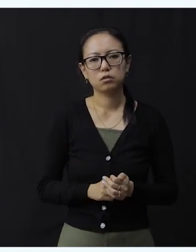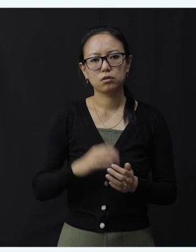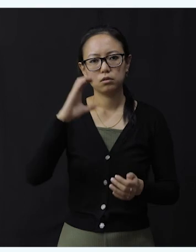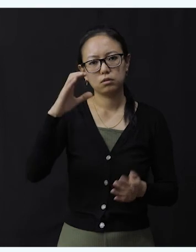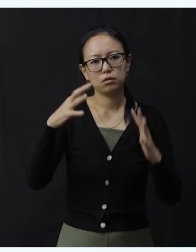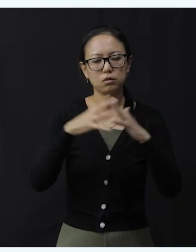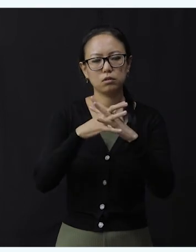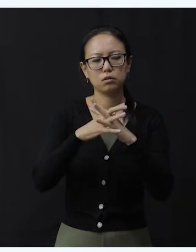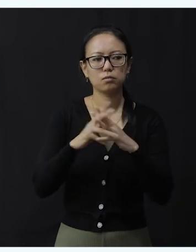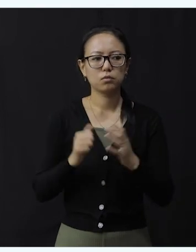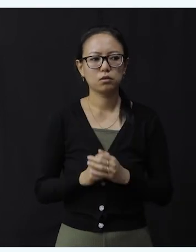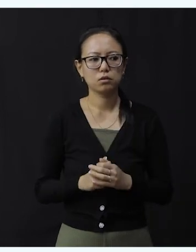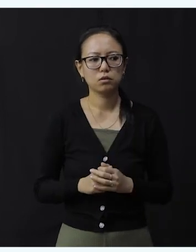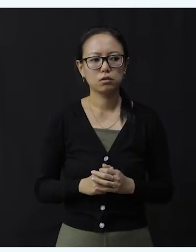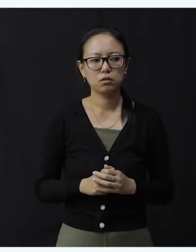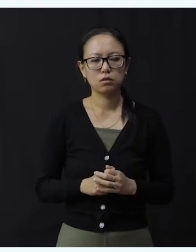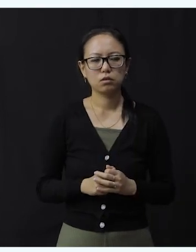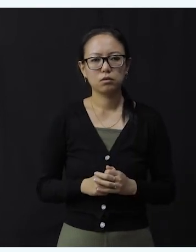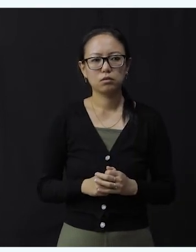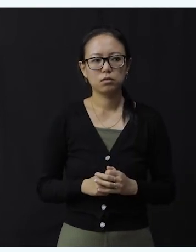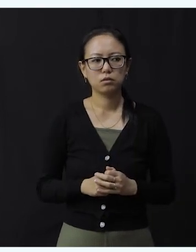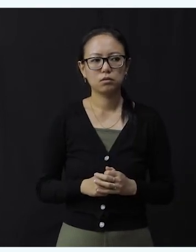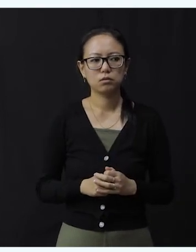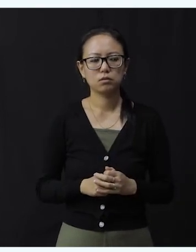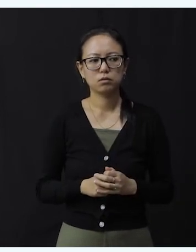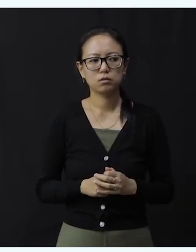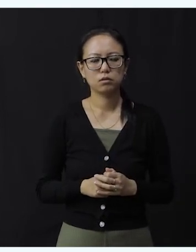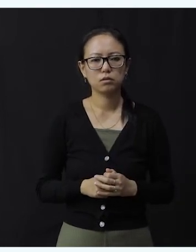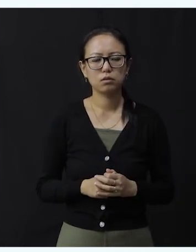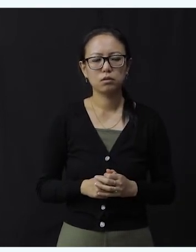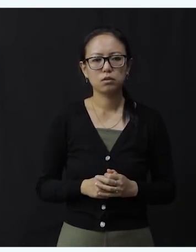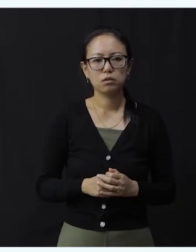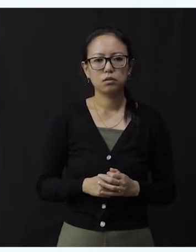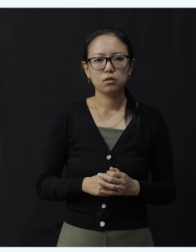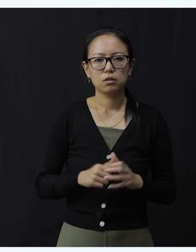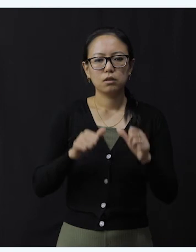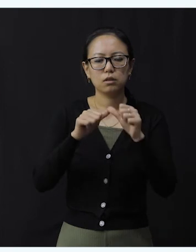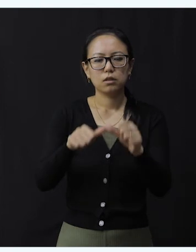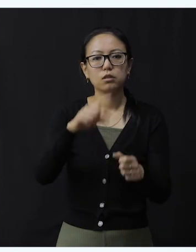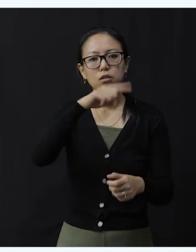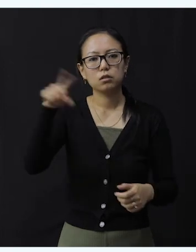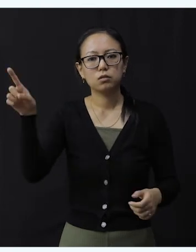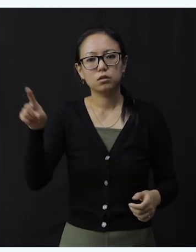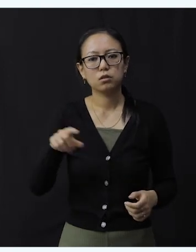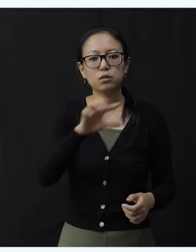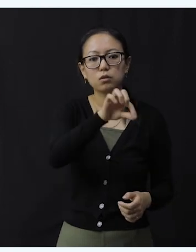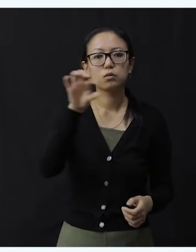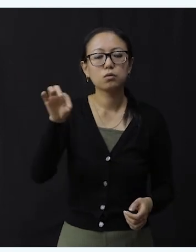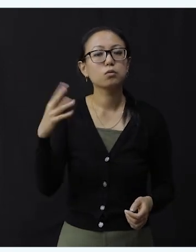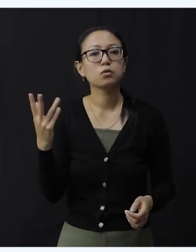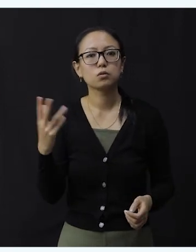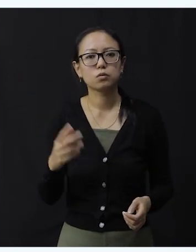So in this activity, you have to choose the correct answer. So over there at the picture, you can see a fire